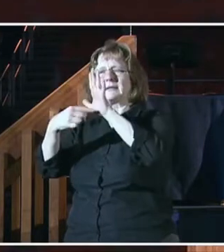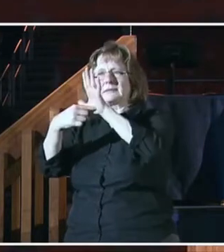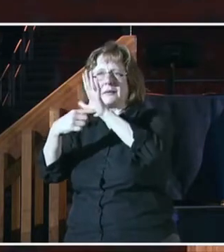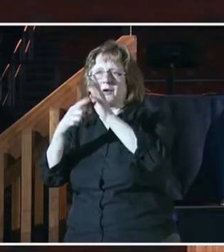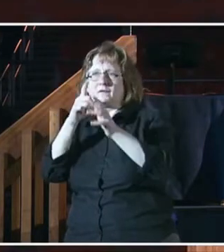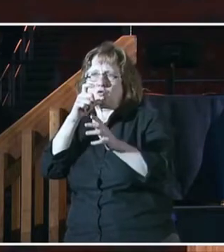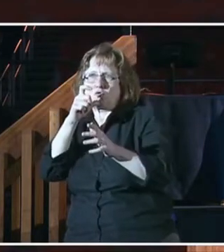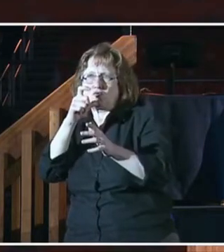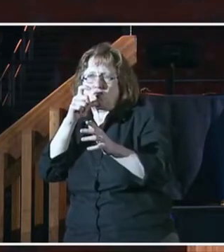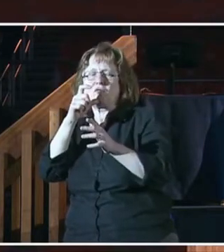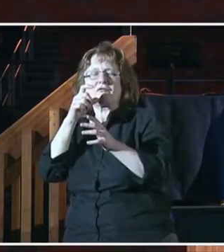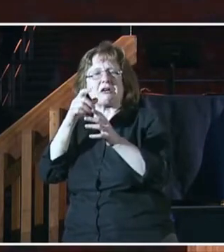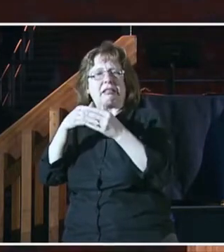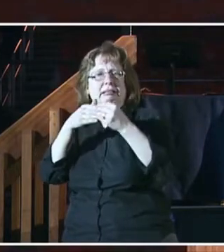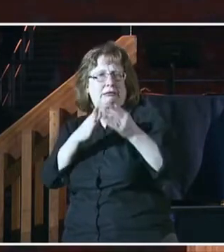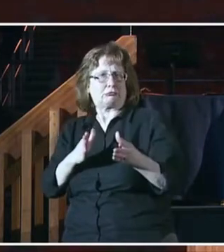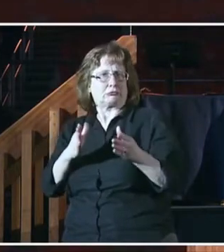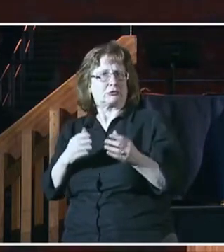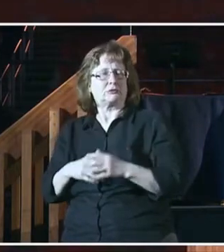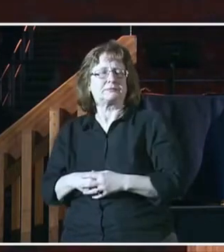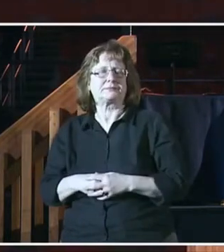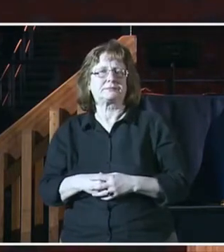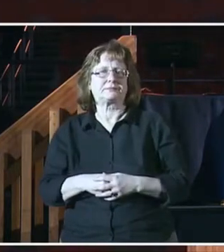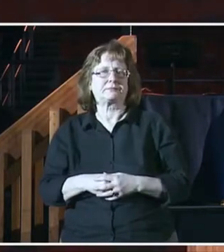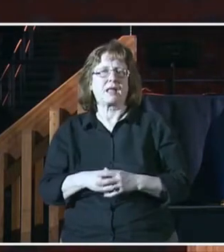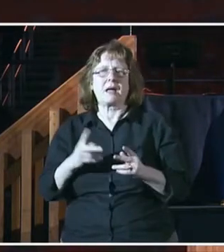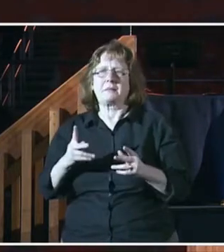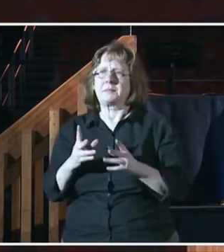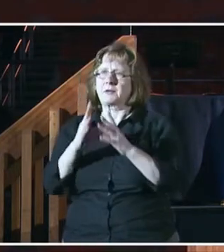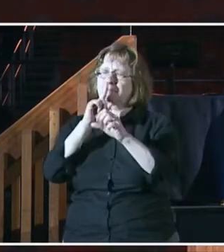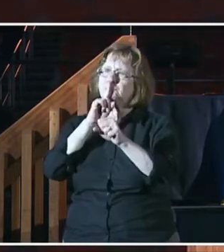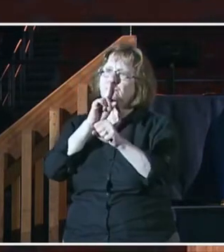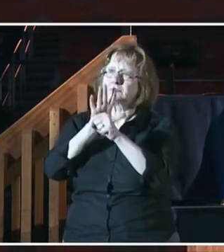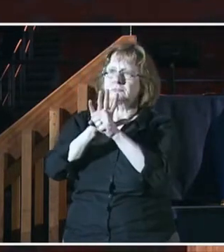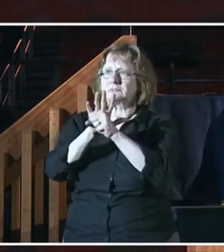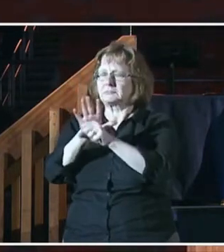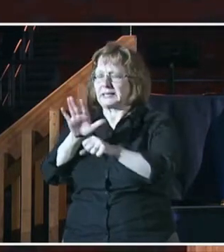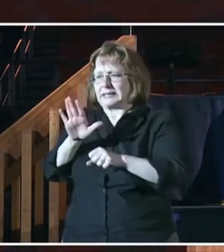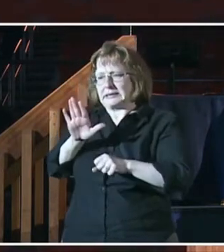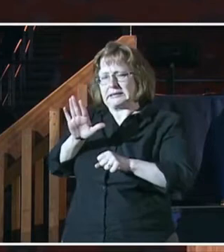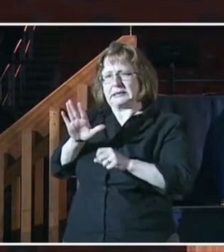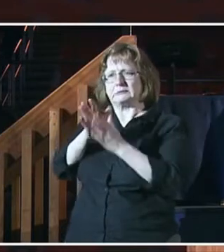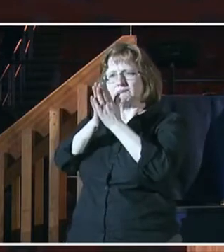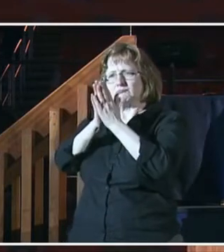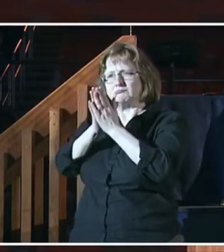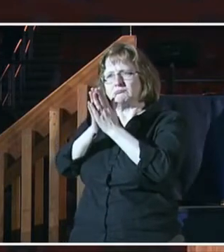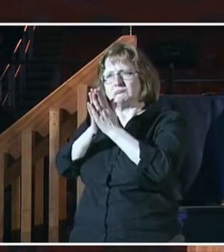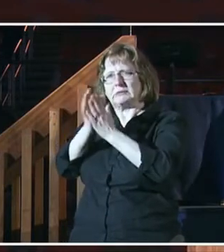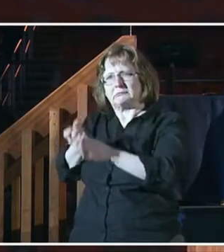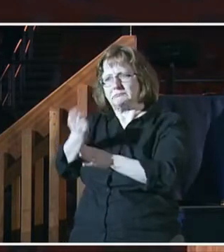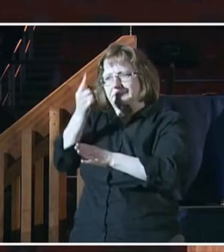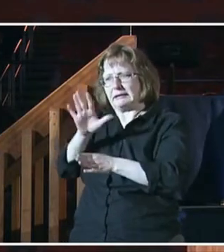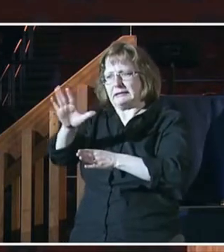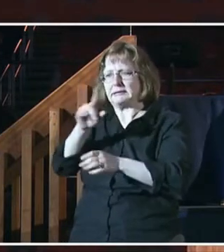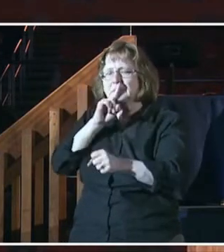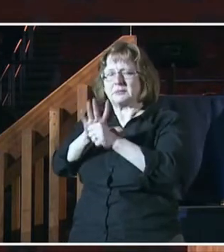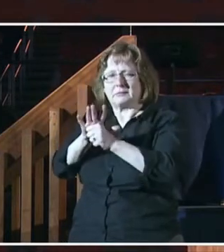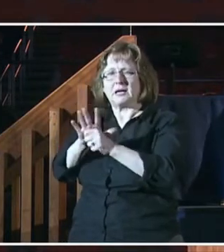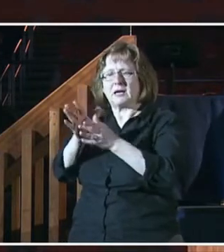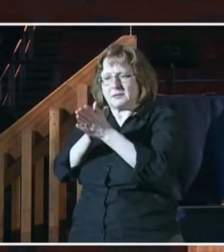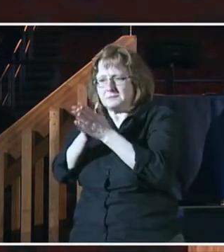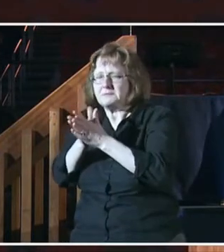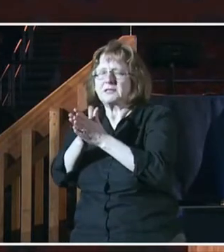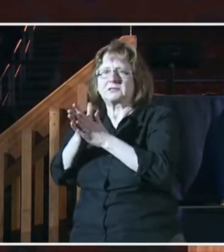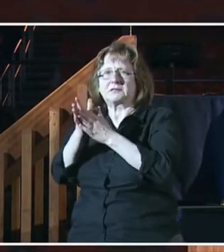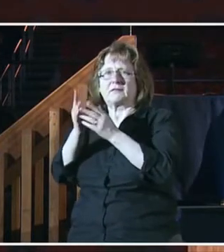those of tomorrow. Forever admired for his commitment to the ideals of equality and his respect and compassion for